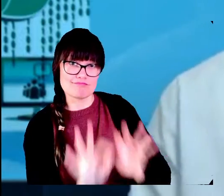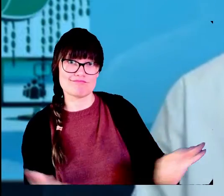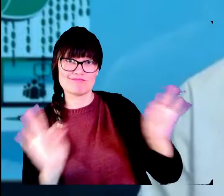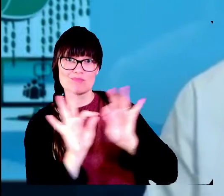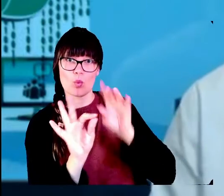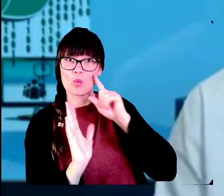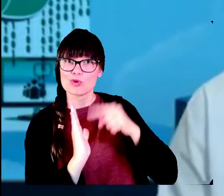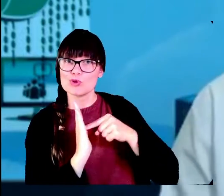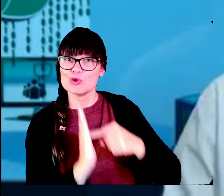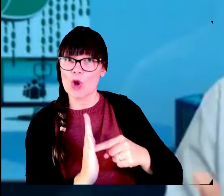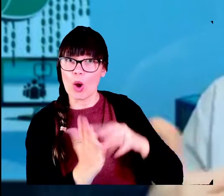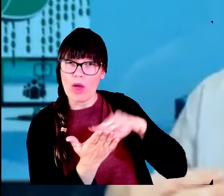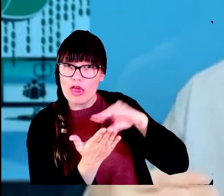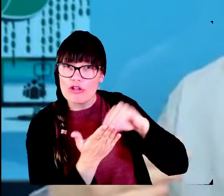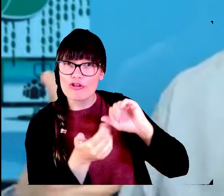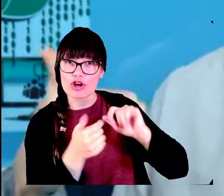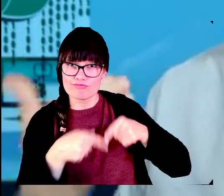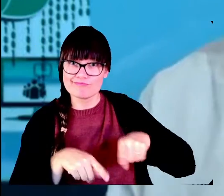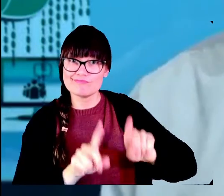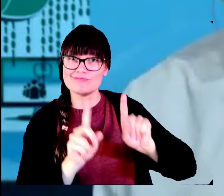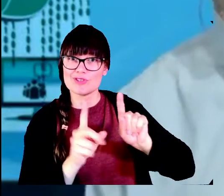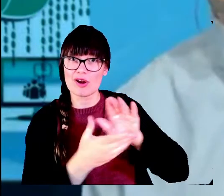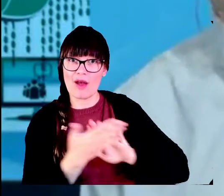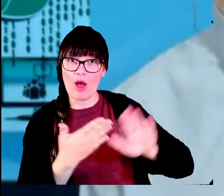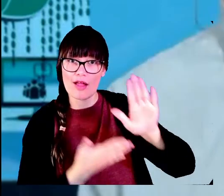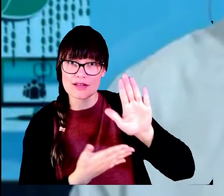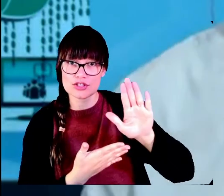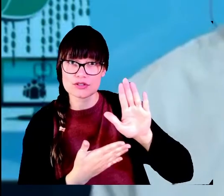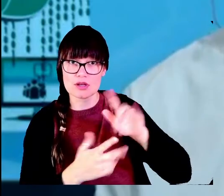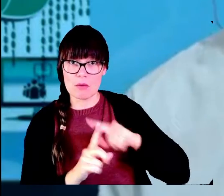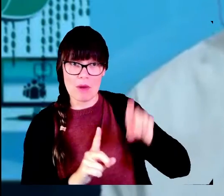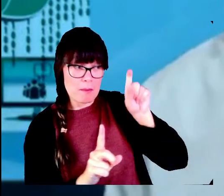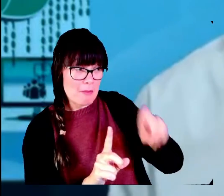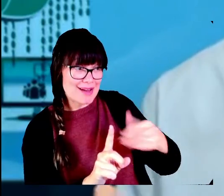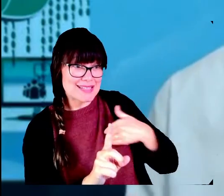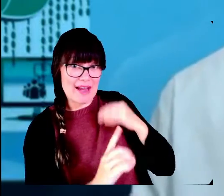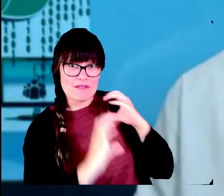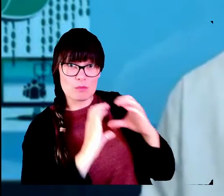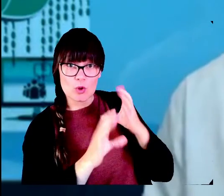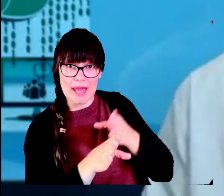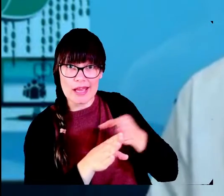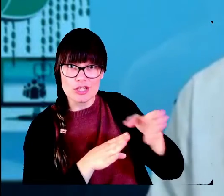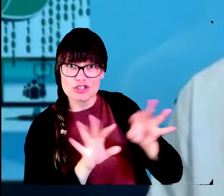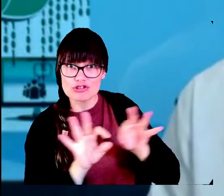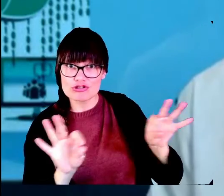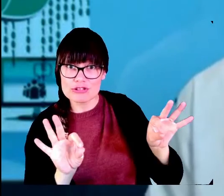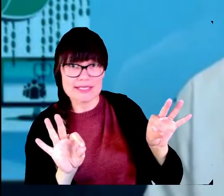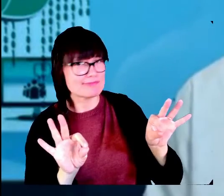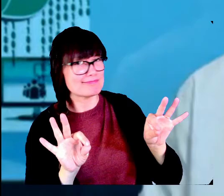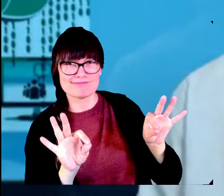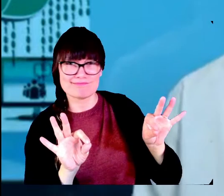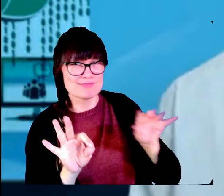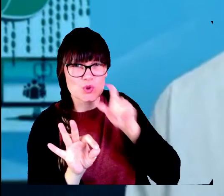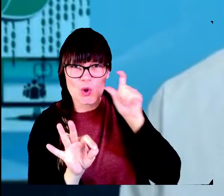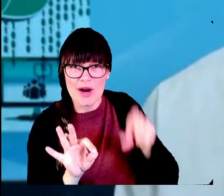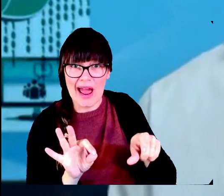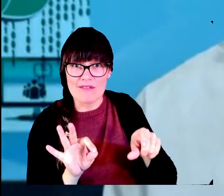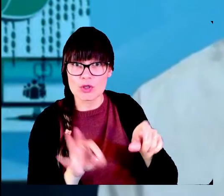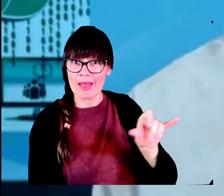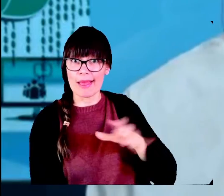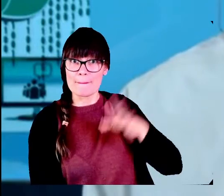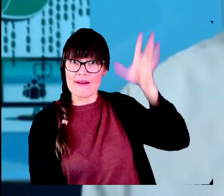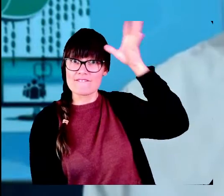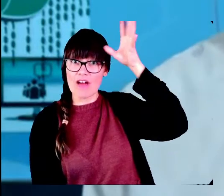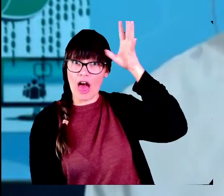with a degree in college. Now, you don't necessarily have to have that. I'll tell you up front, my father did not go to college, and he wound up being a